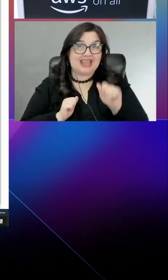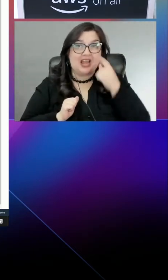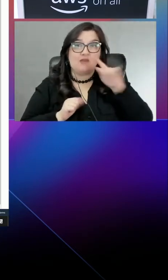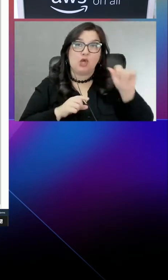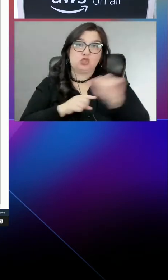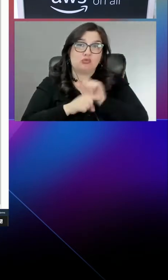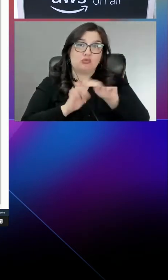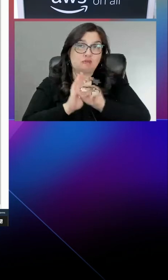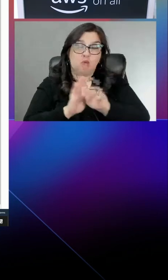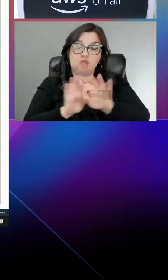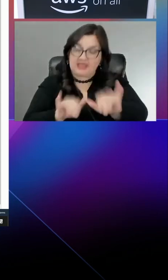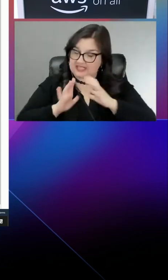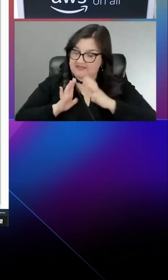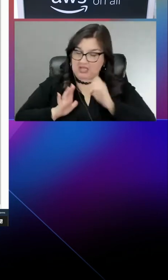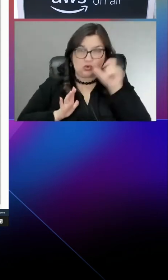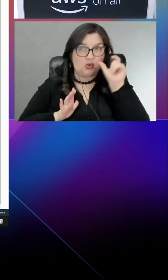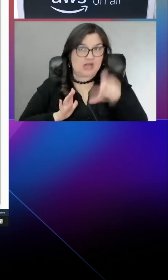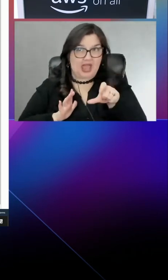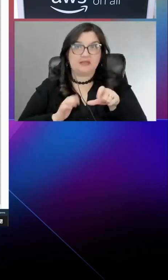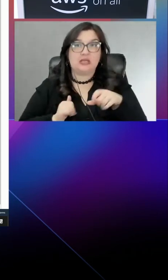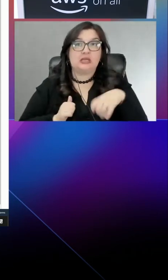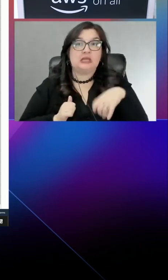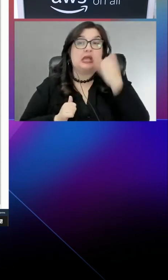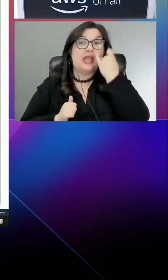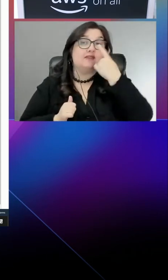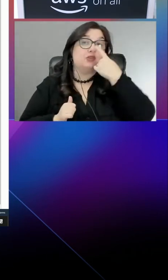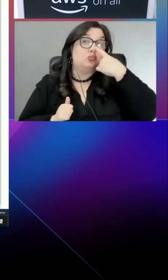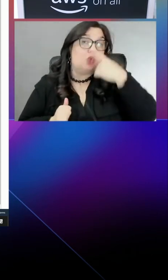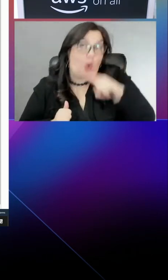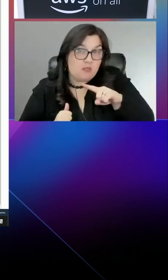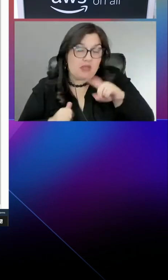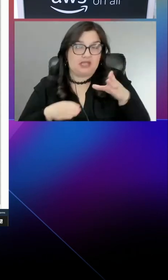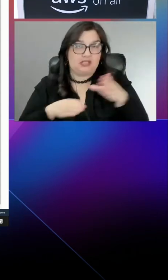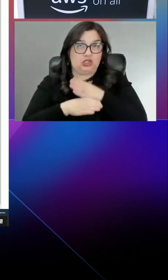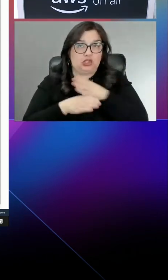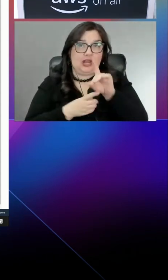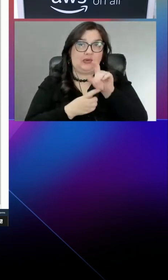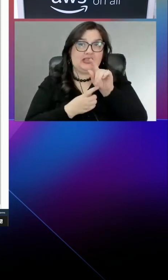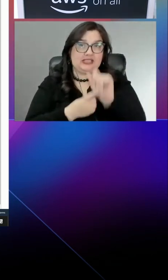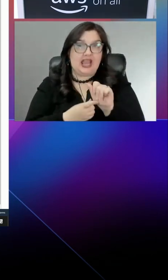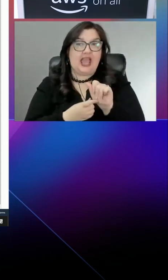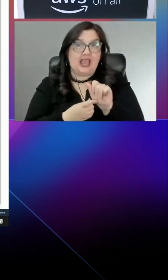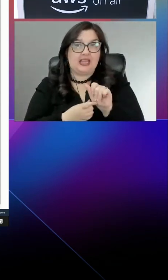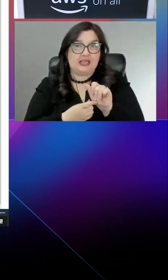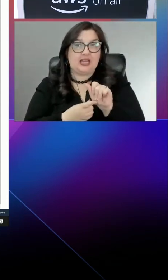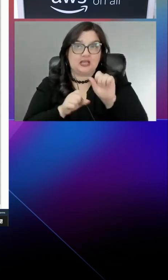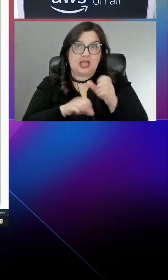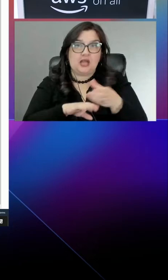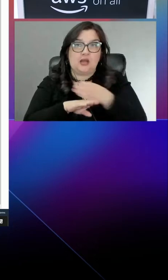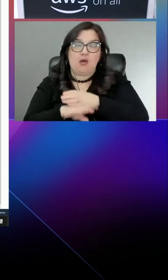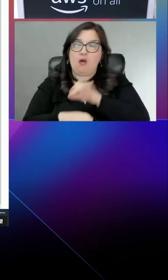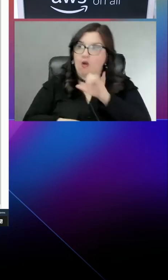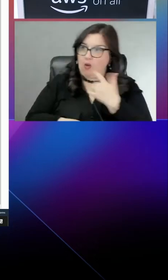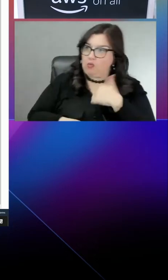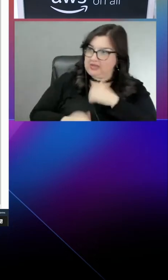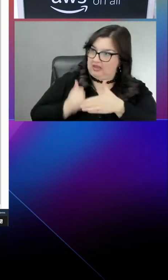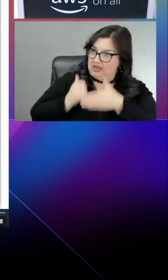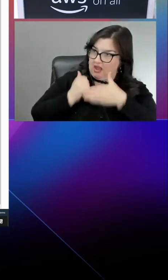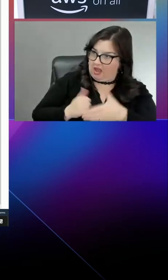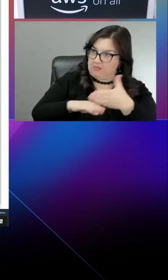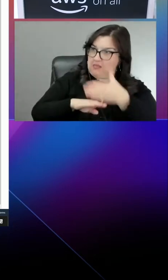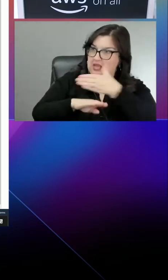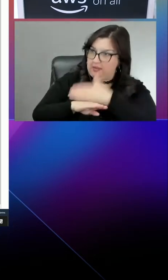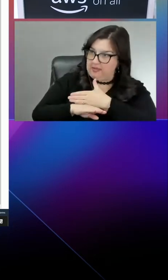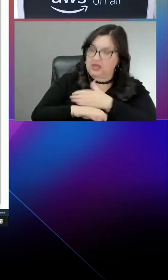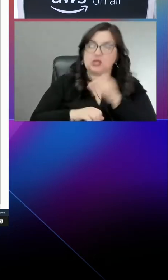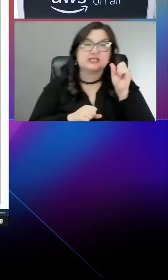And if you don't mind sharing the data to improve the continuous improvement. So we can actually make it better. Better. Oh, that's So cool. that is there. Now regarding the processing part